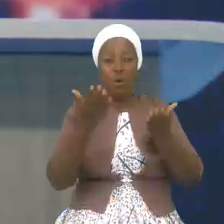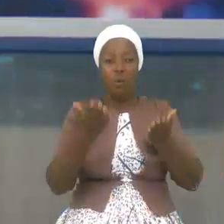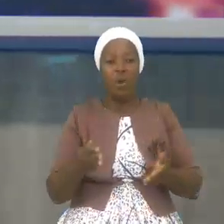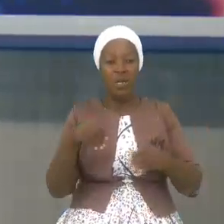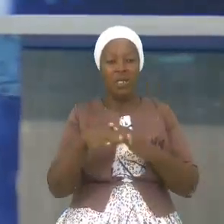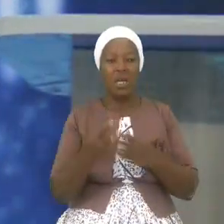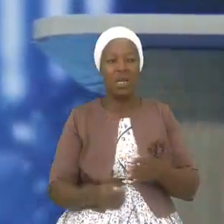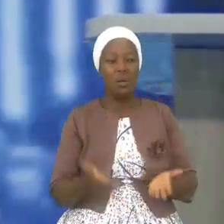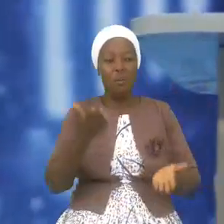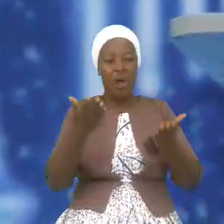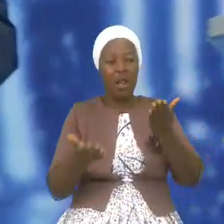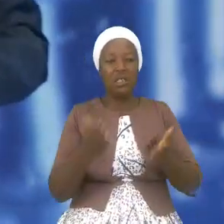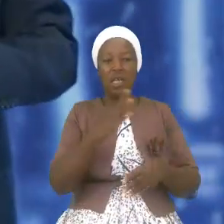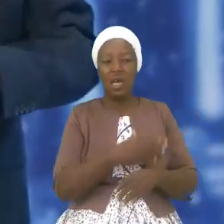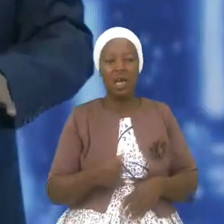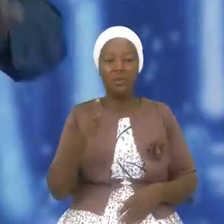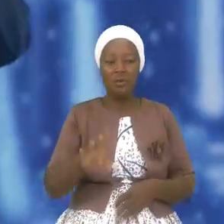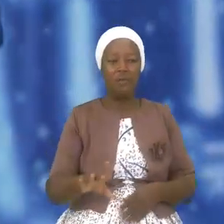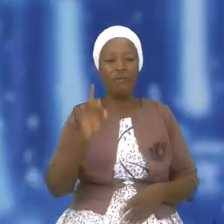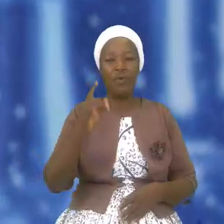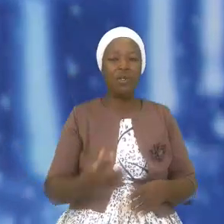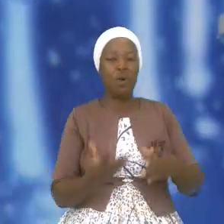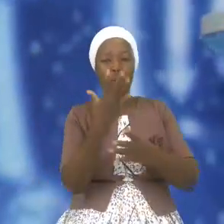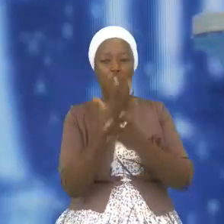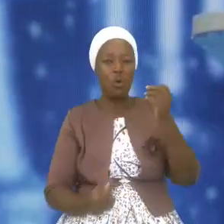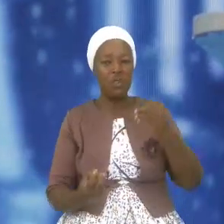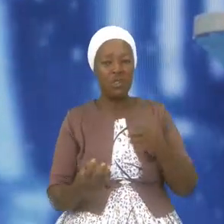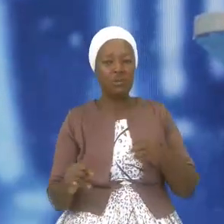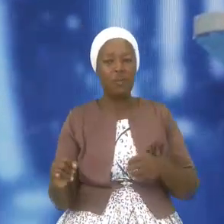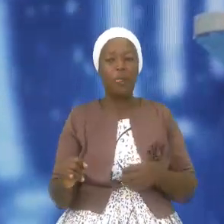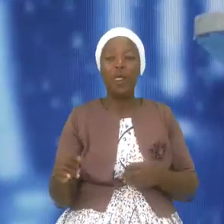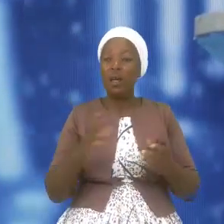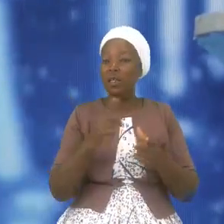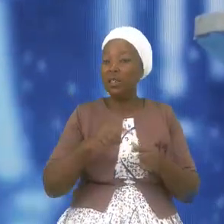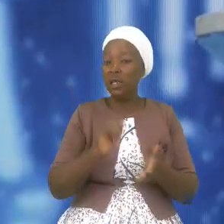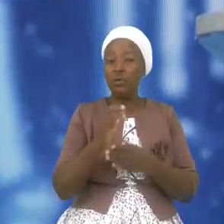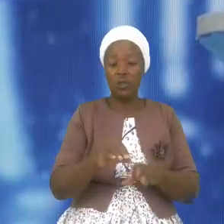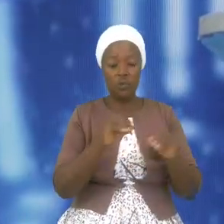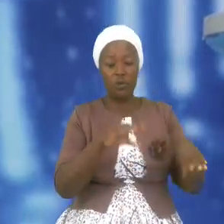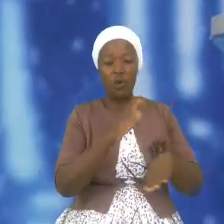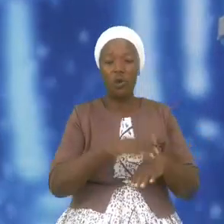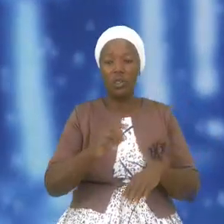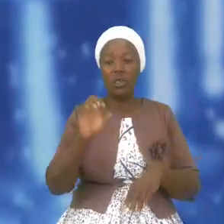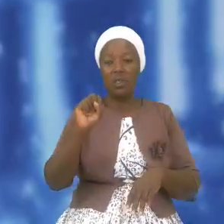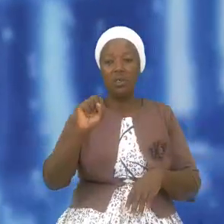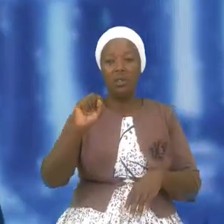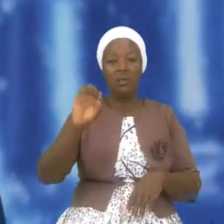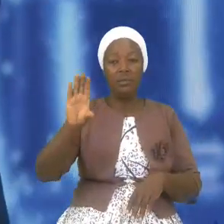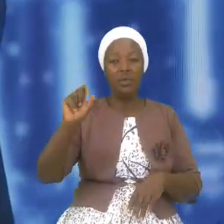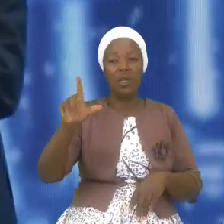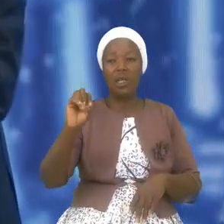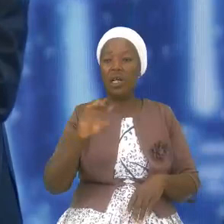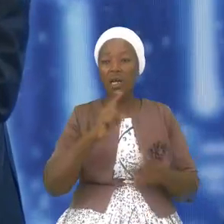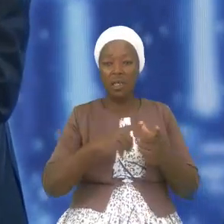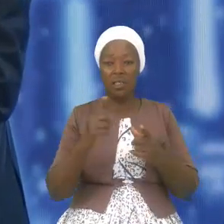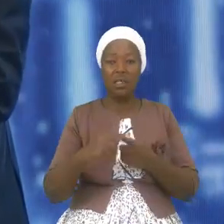It was put on the scale and weighed on the scale. It's not talking about the scale